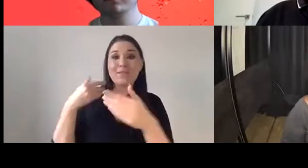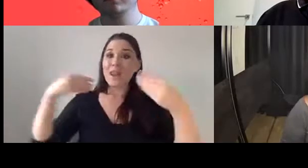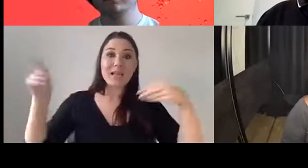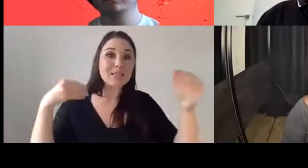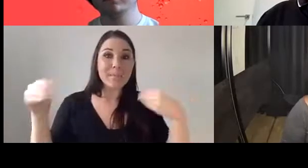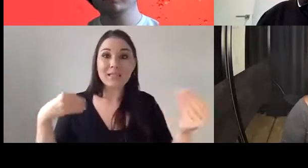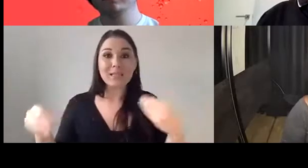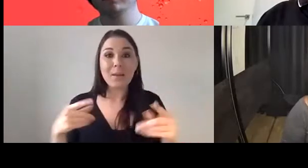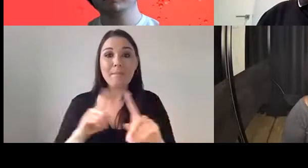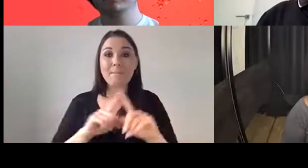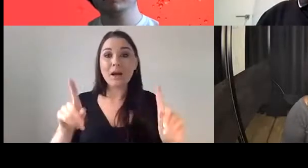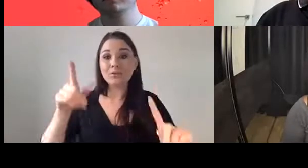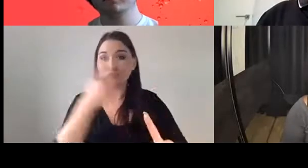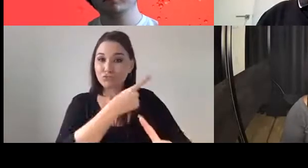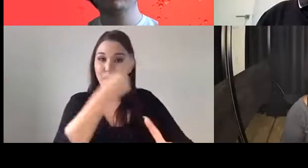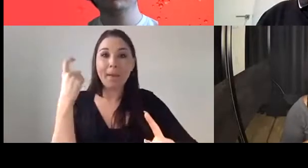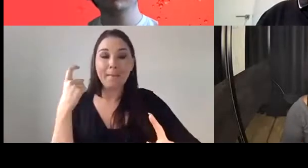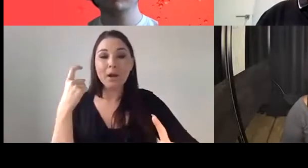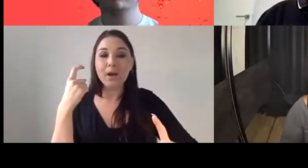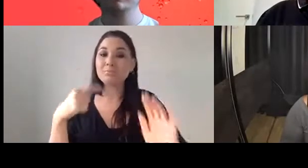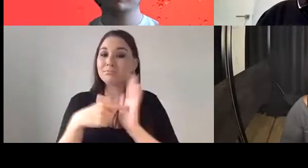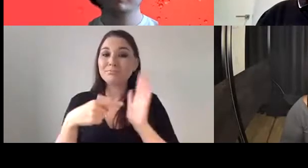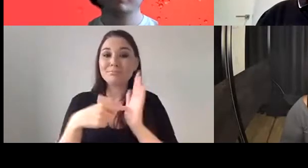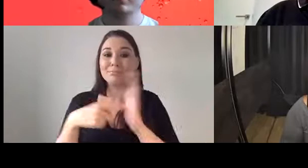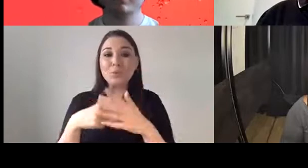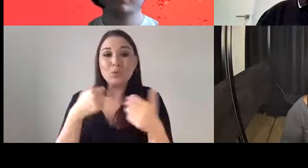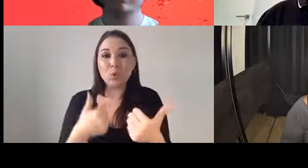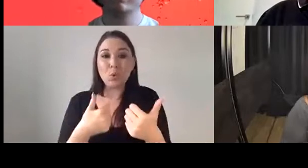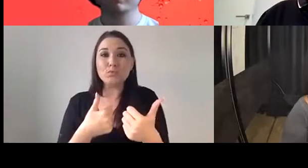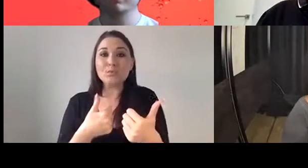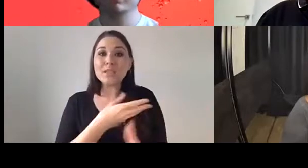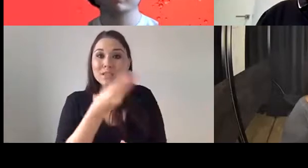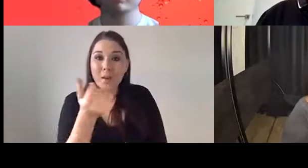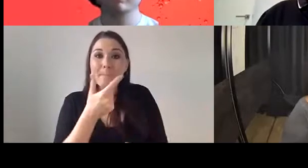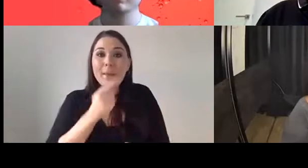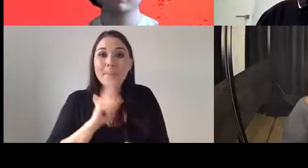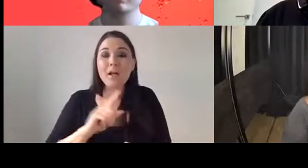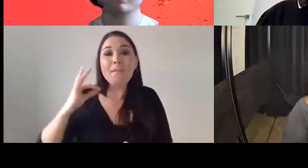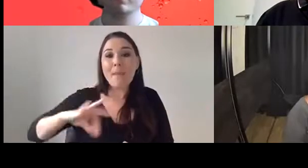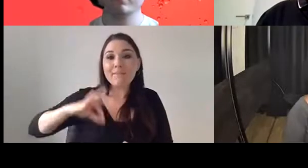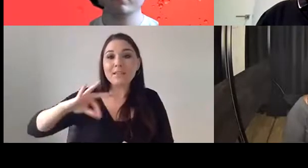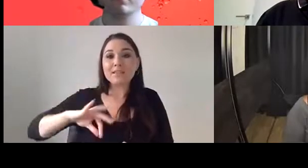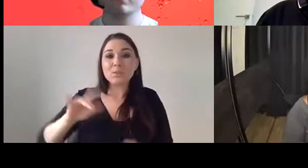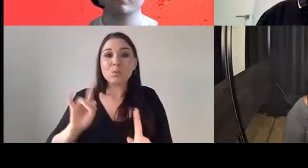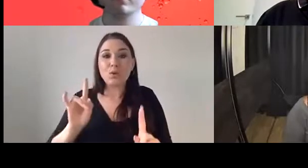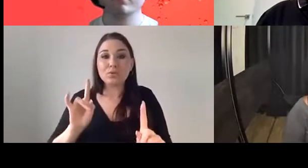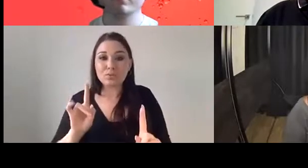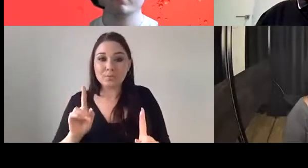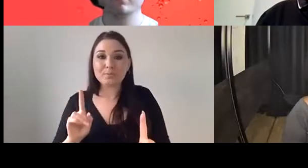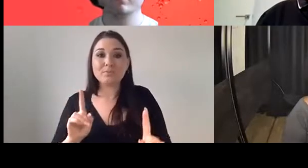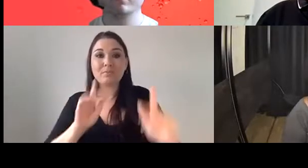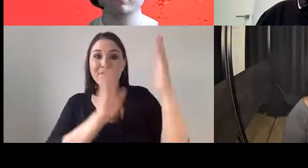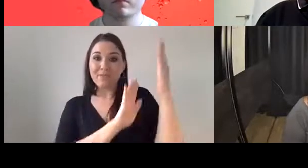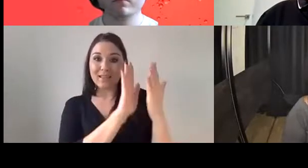but remember that you still have some people who might benefit from always having a video call and not just